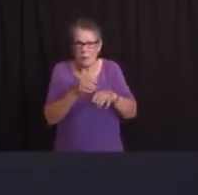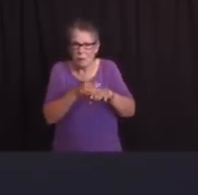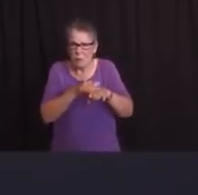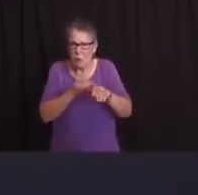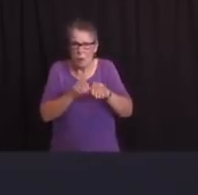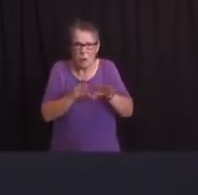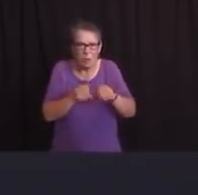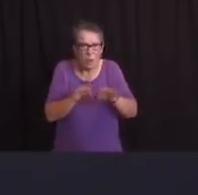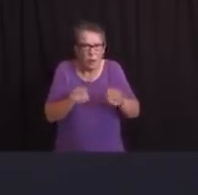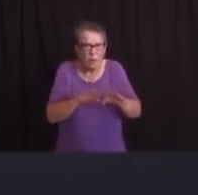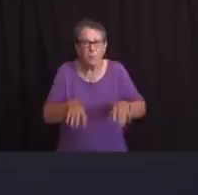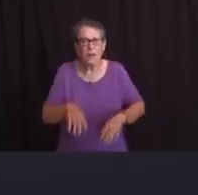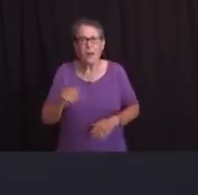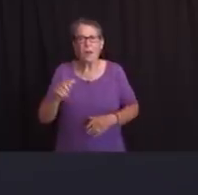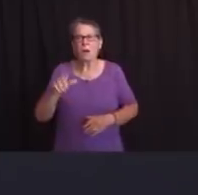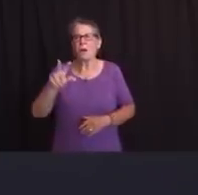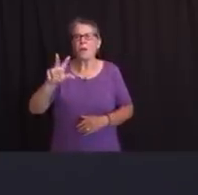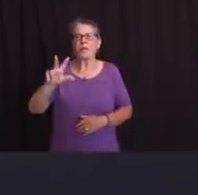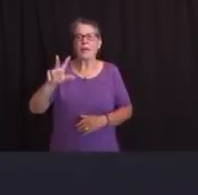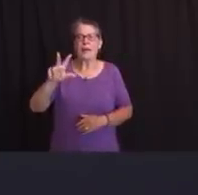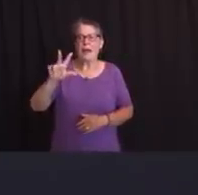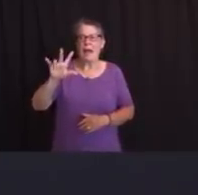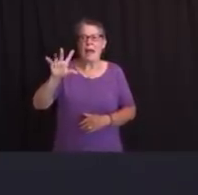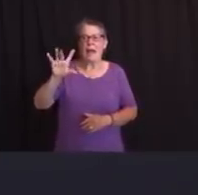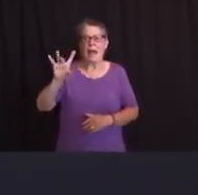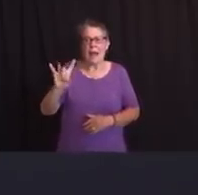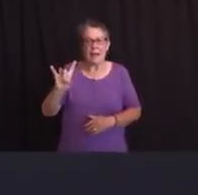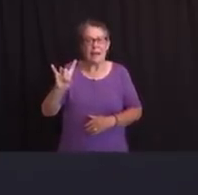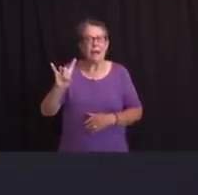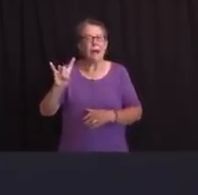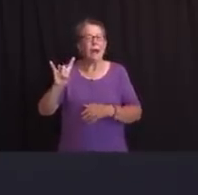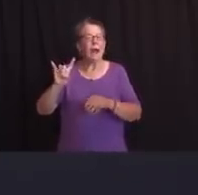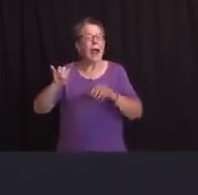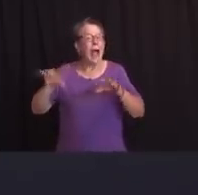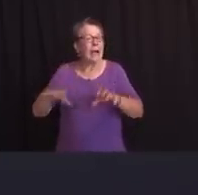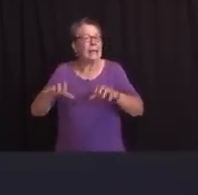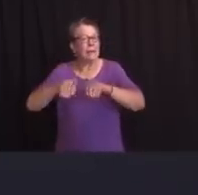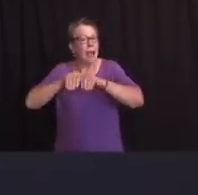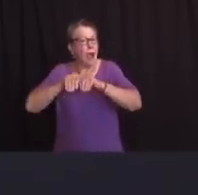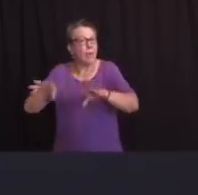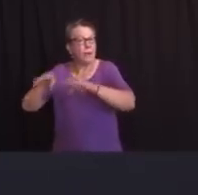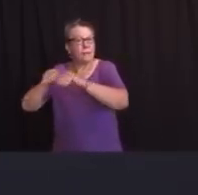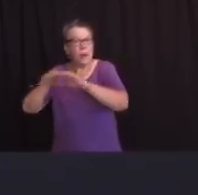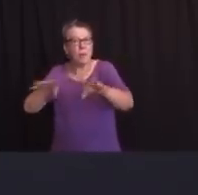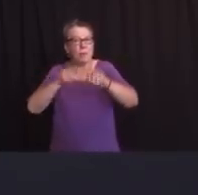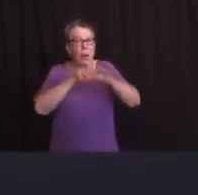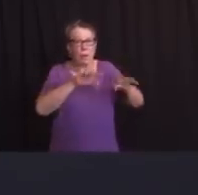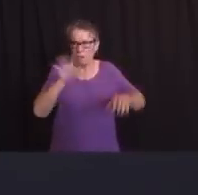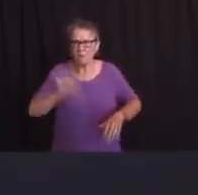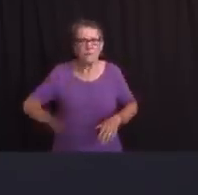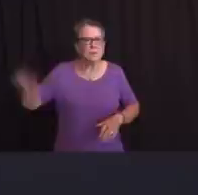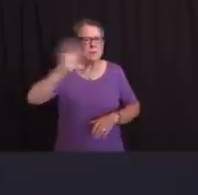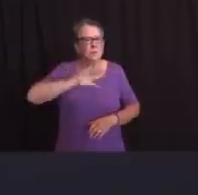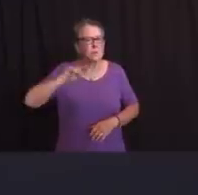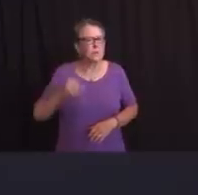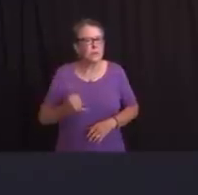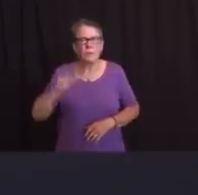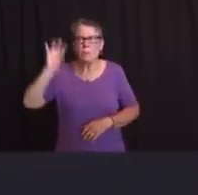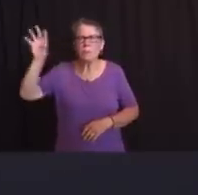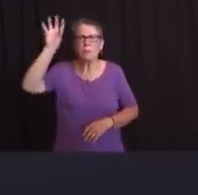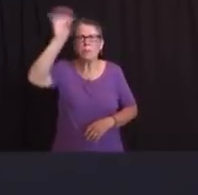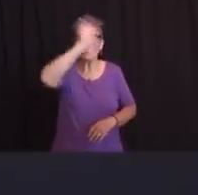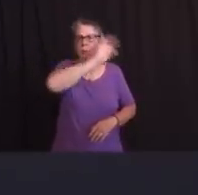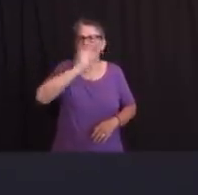these facilities. 2 weeks ago, it was down to 18 active outbreaks.